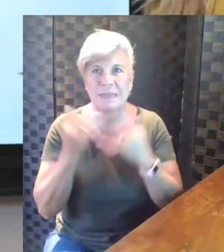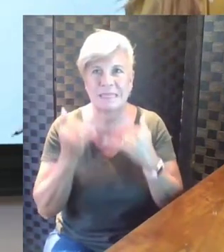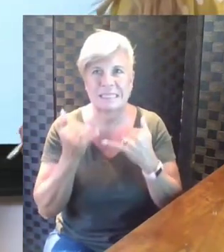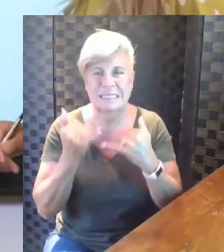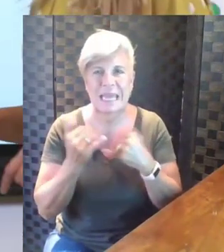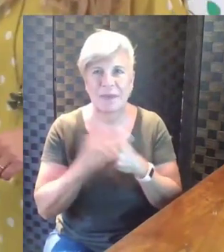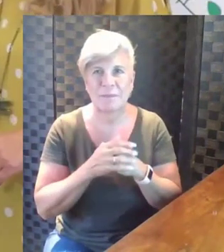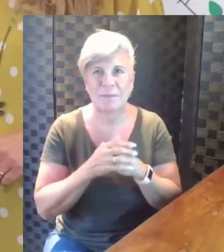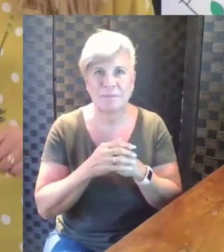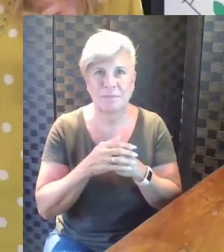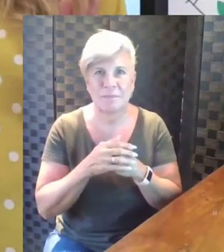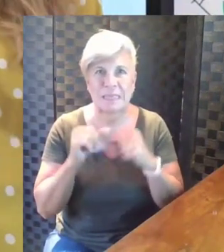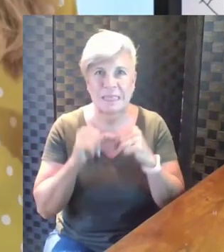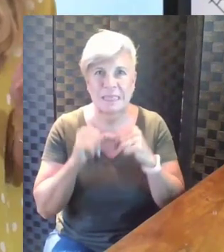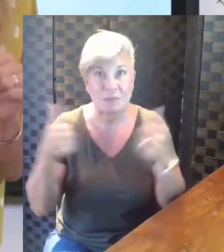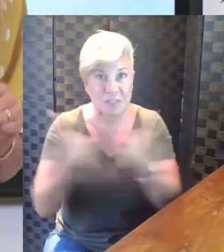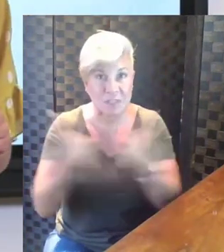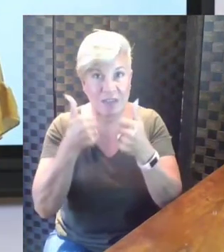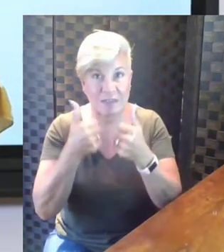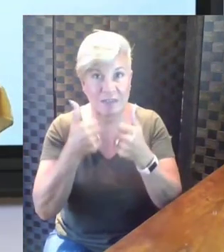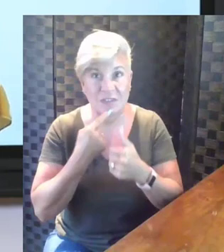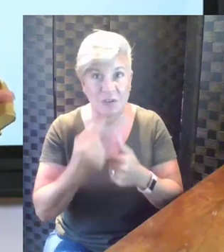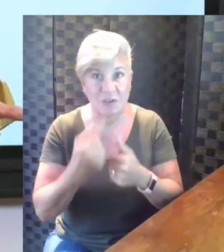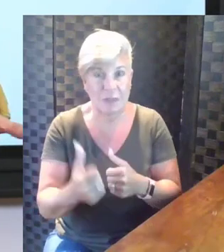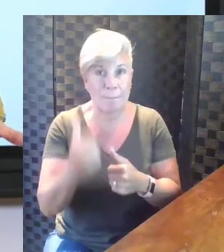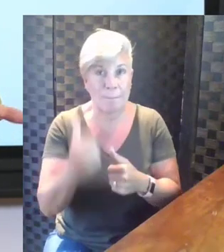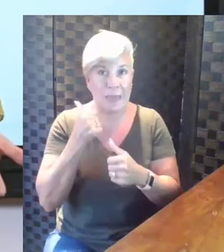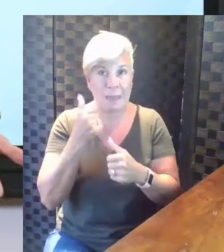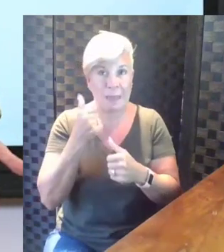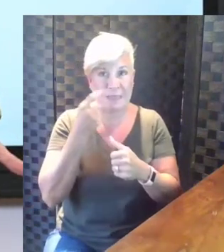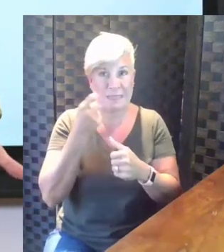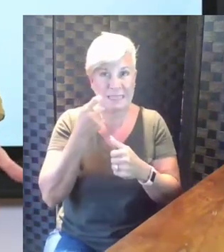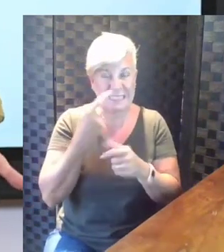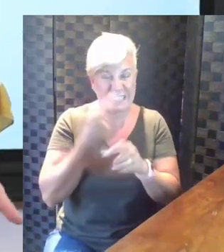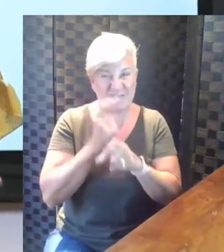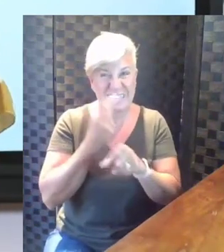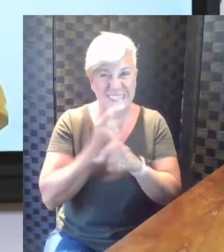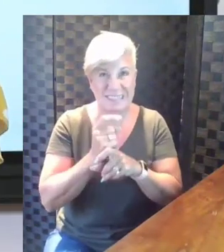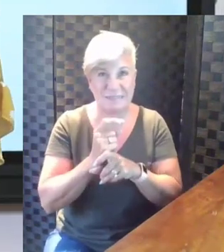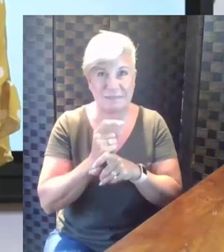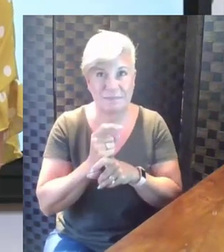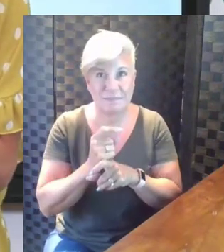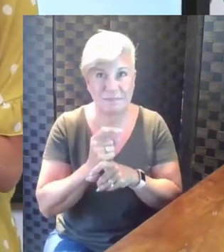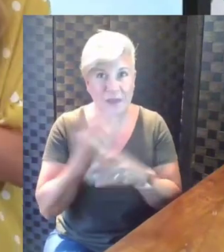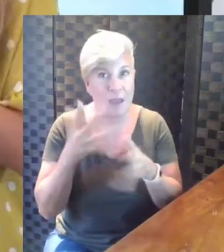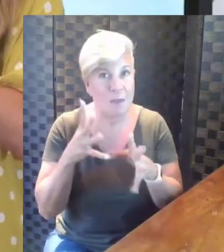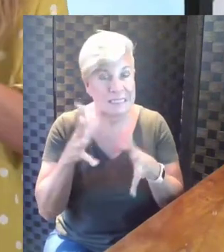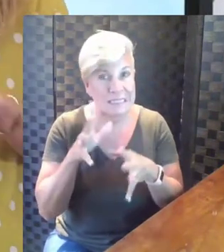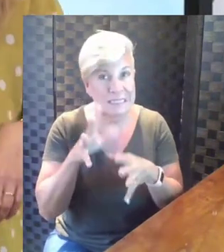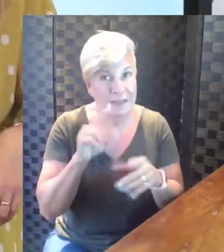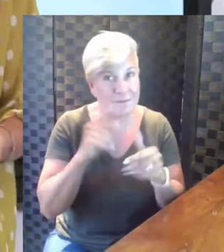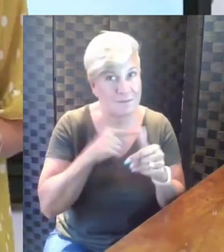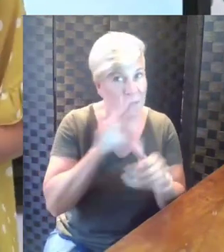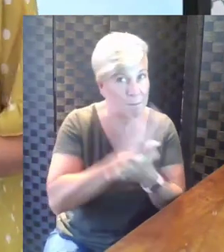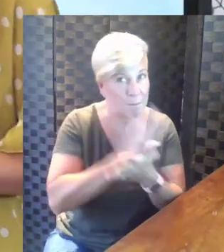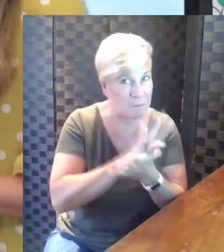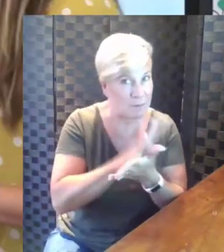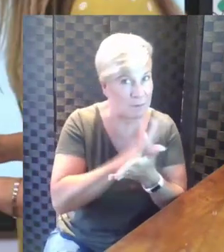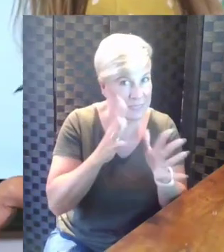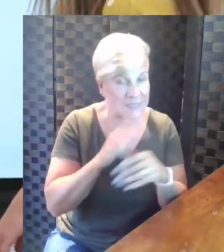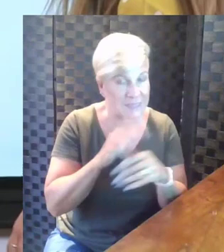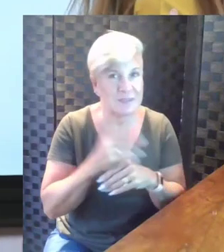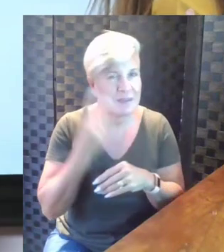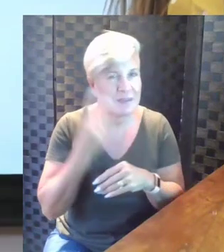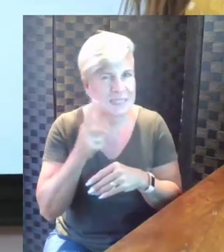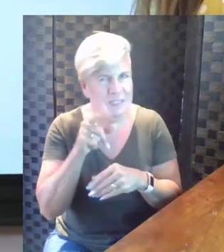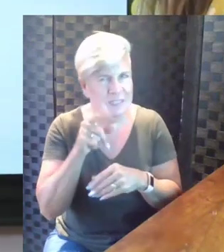Now, we're going to move on to this challenge. I told you that I'd come back to this because it's a little tricky. We already did this on the first page of our homework together,